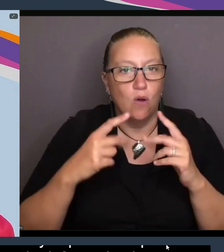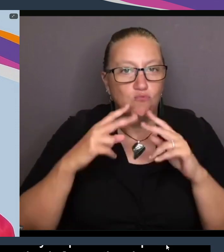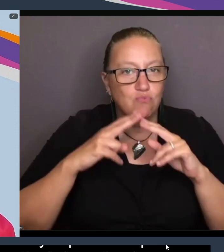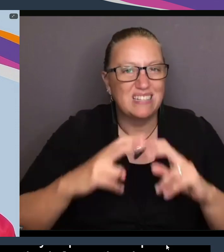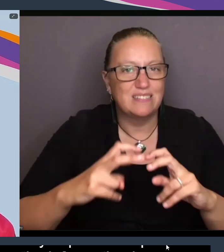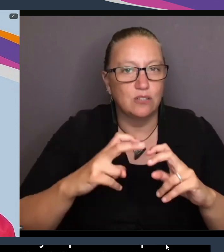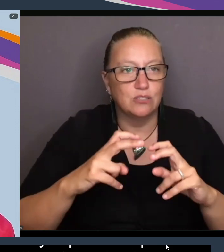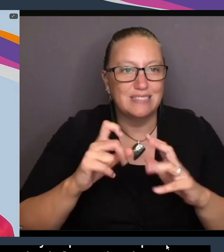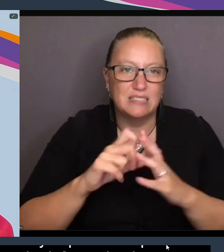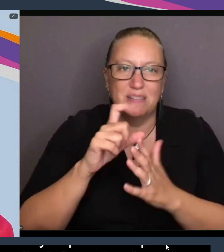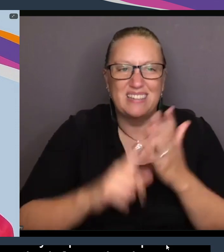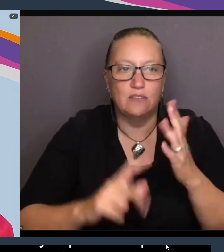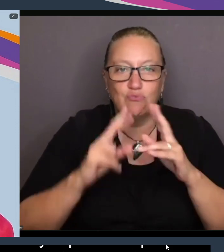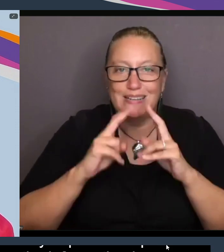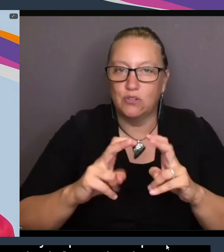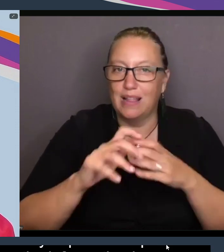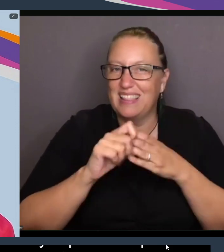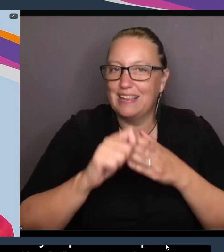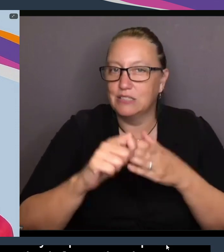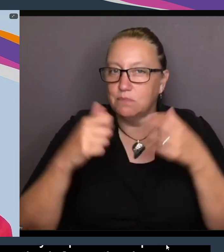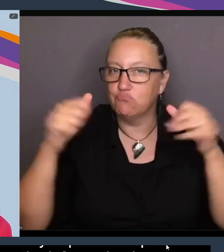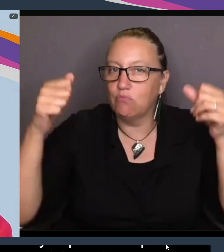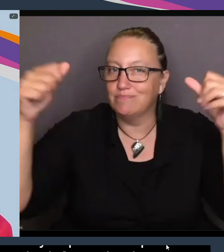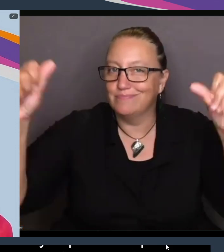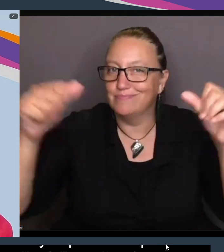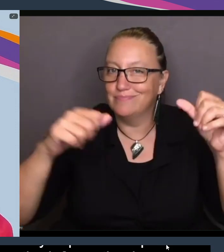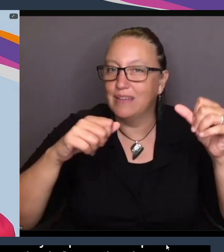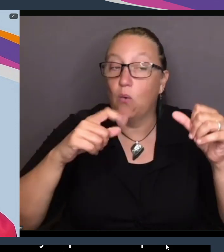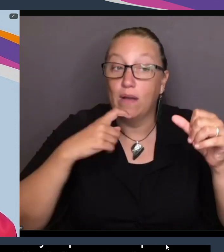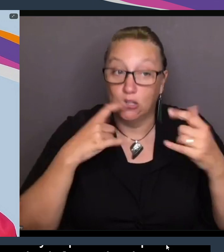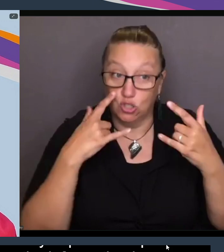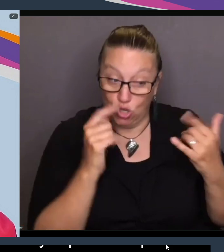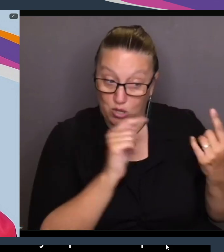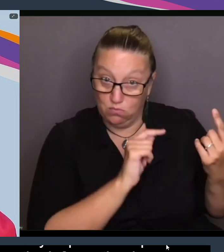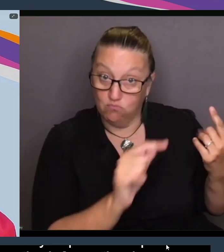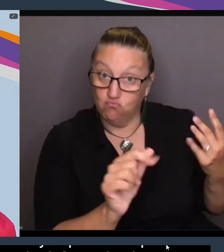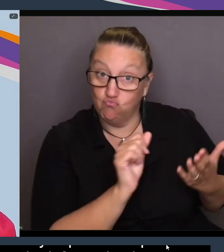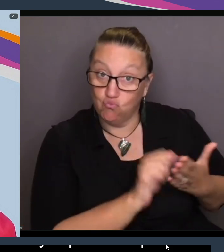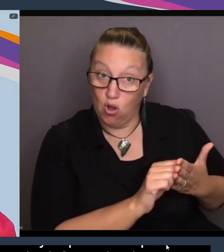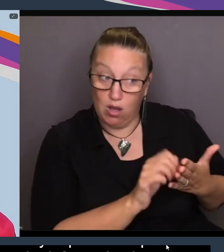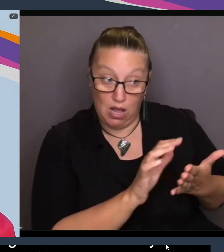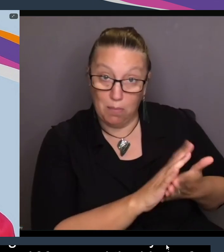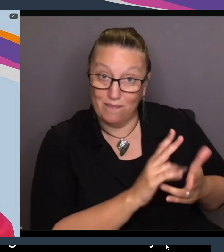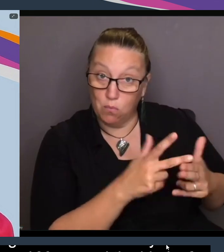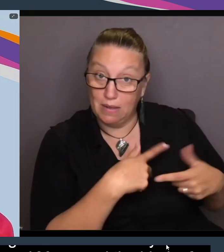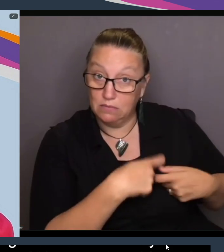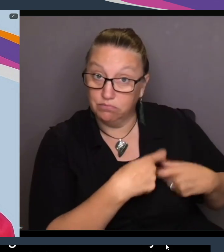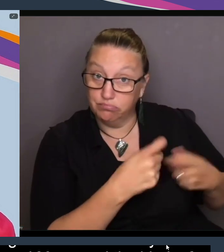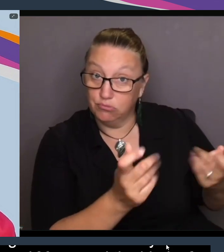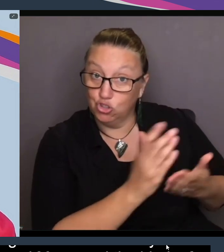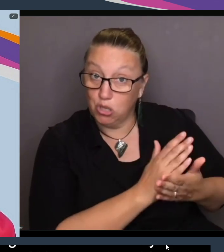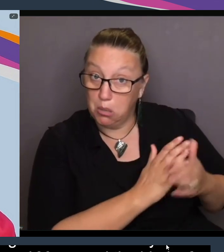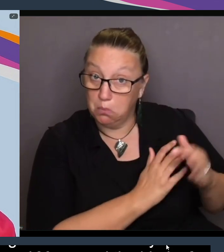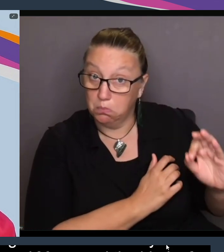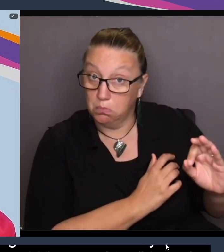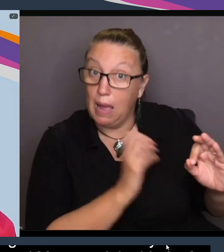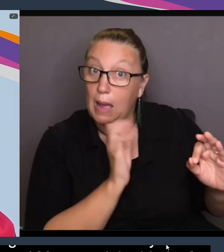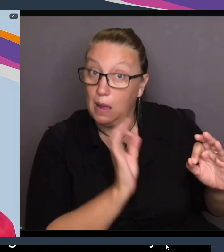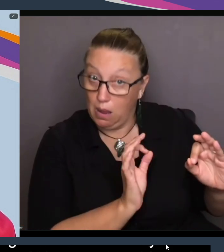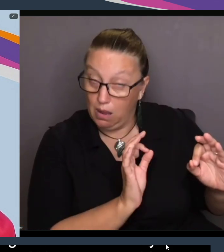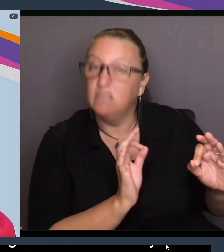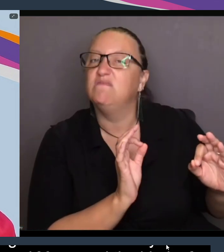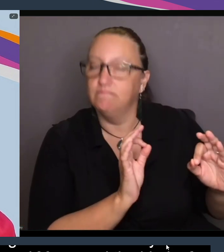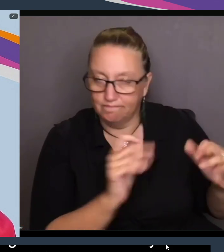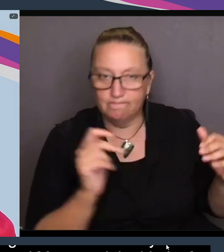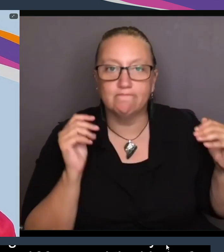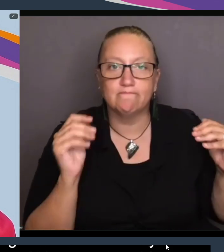Leadership Program successful candidates. We check information with everybody before we go public about anything. So